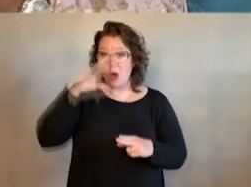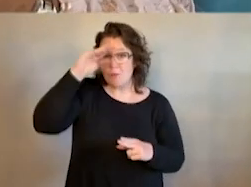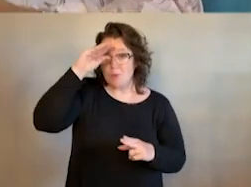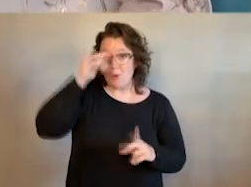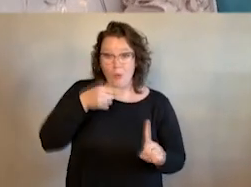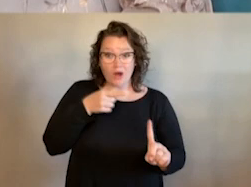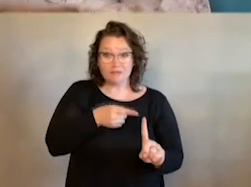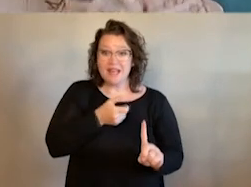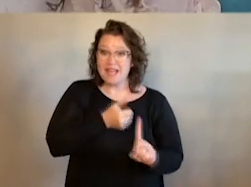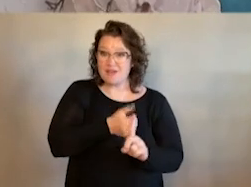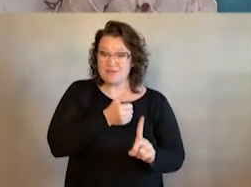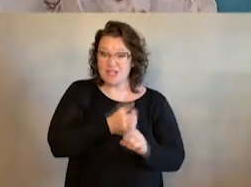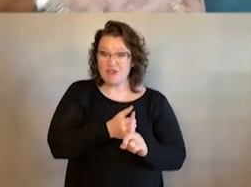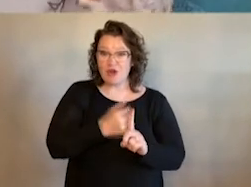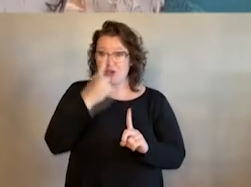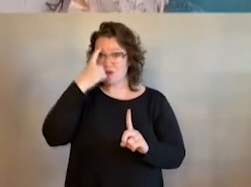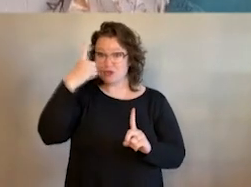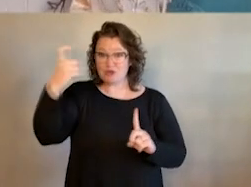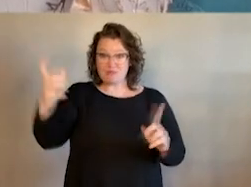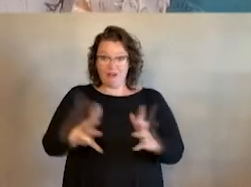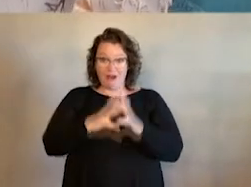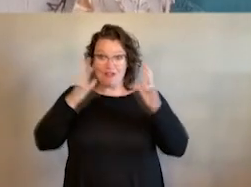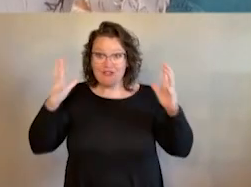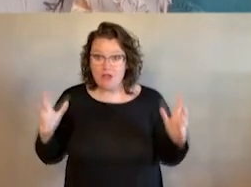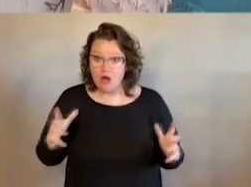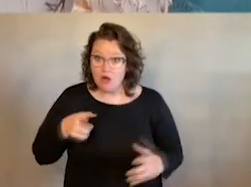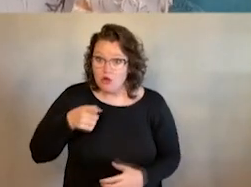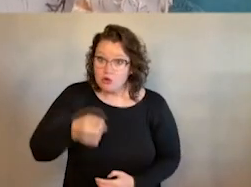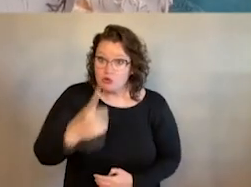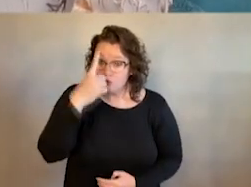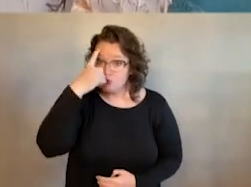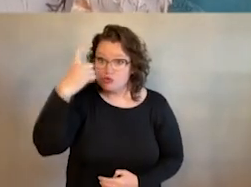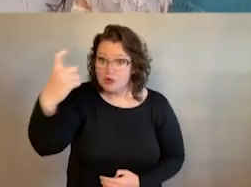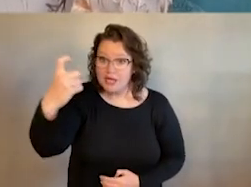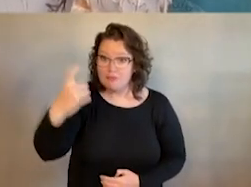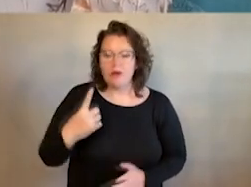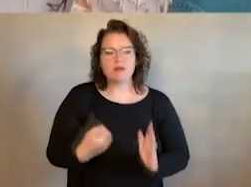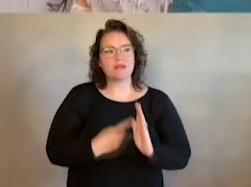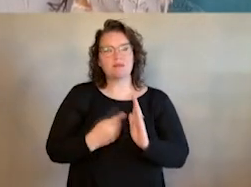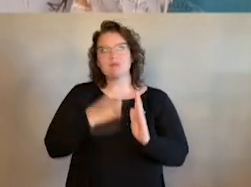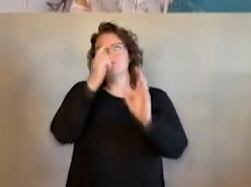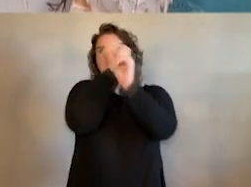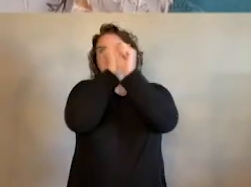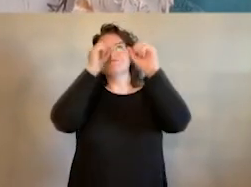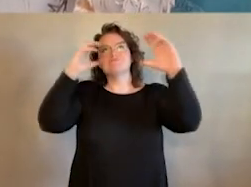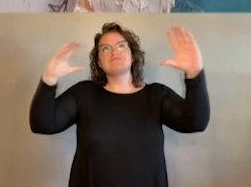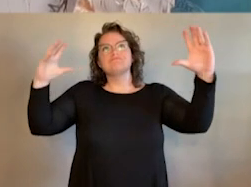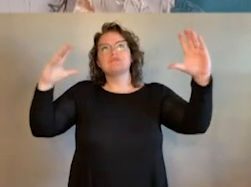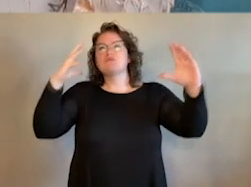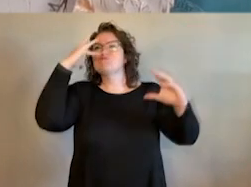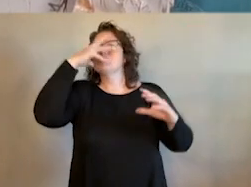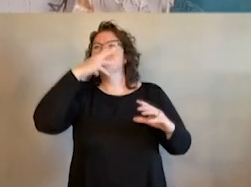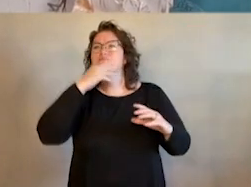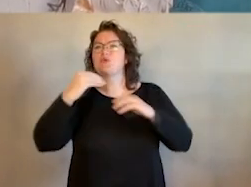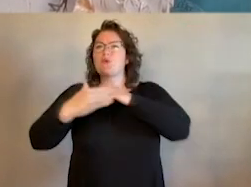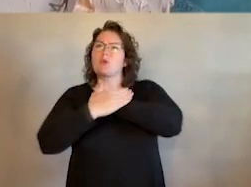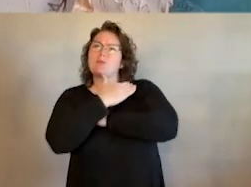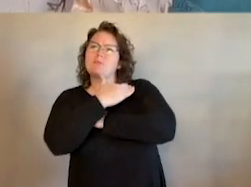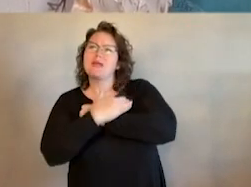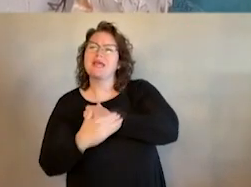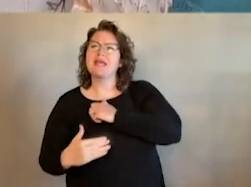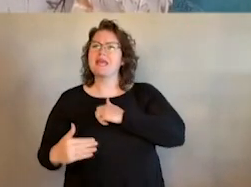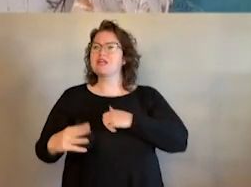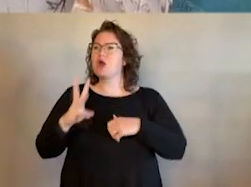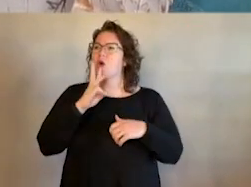dreamer, Maximus. Do you ever dream? Sometimes I dream about vacationing on a tropical island where the weather is sunny and the water